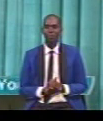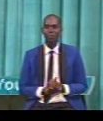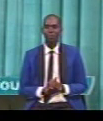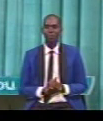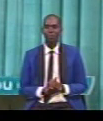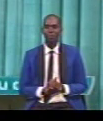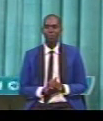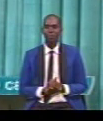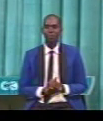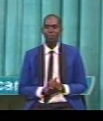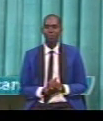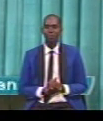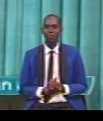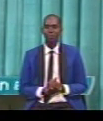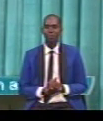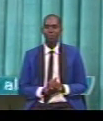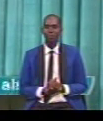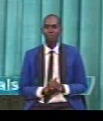A little bit faster.